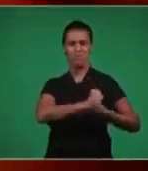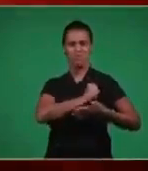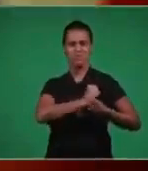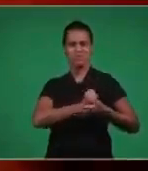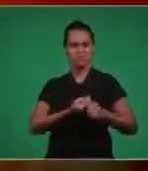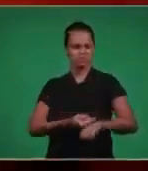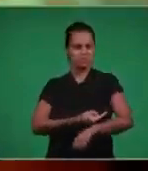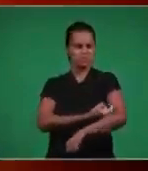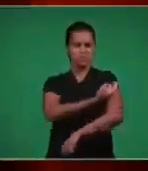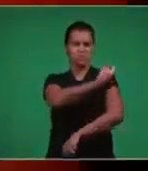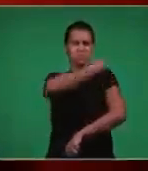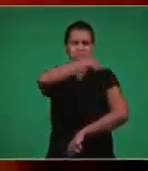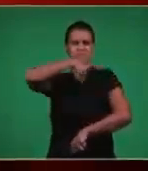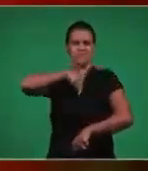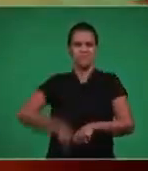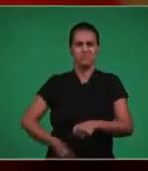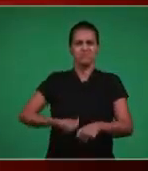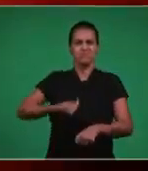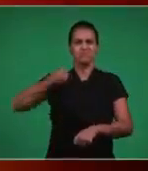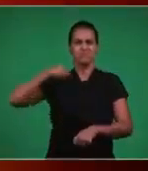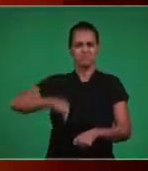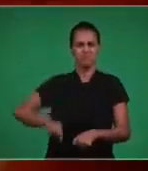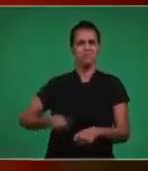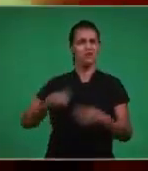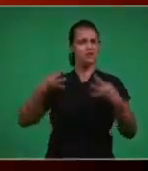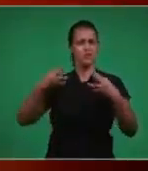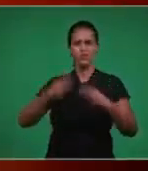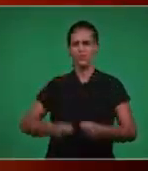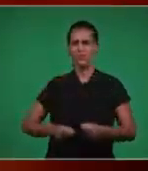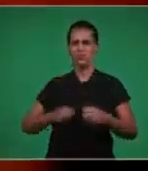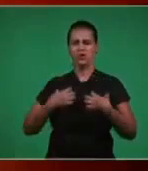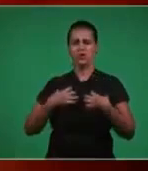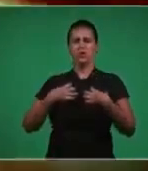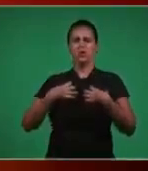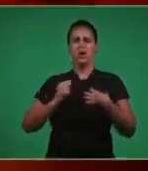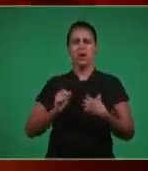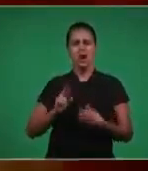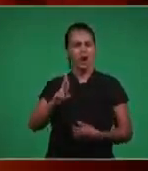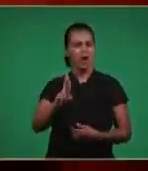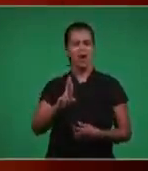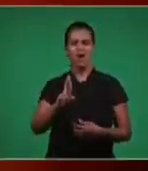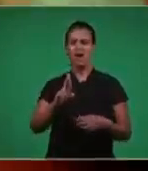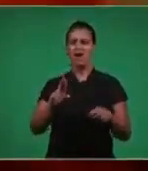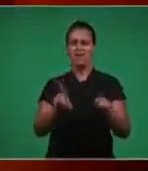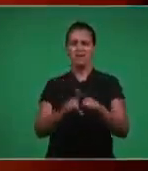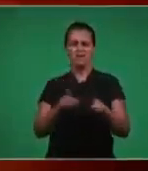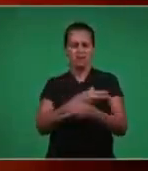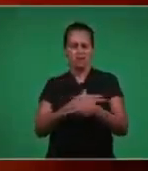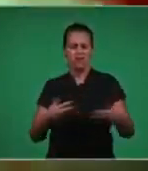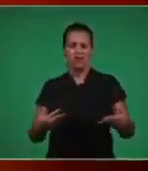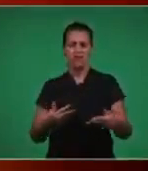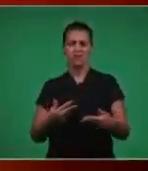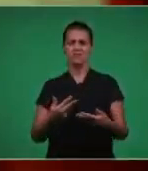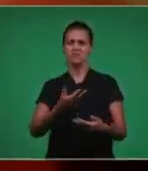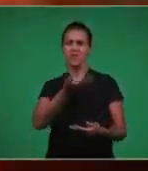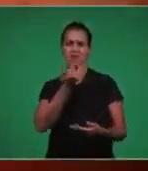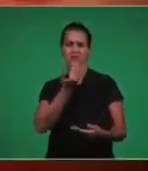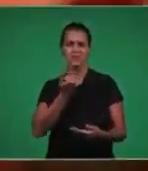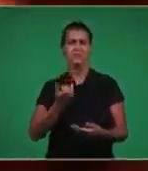pulsating and sending cells that have functions of bringing oxygen, food, and purify, and also